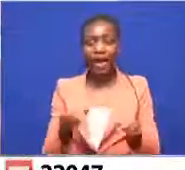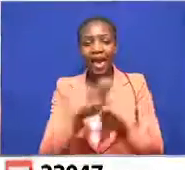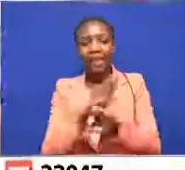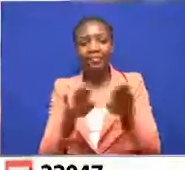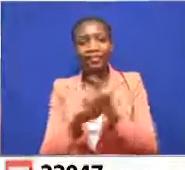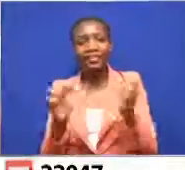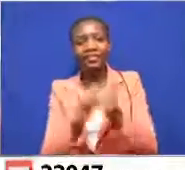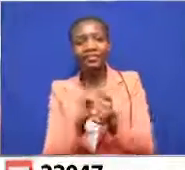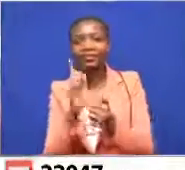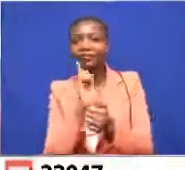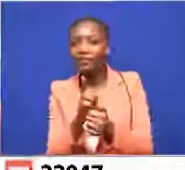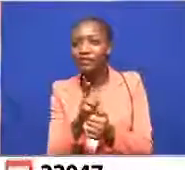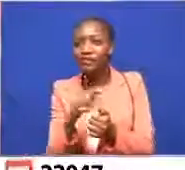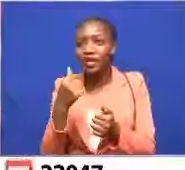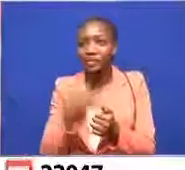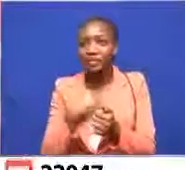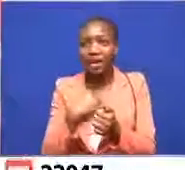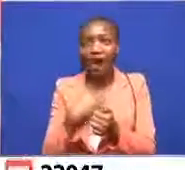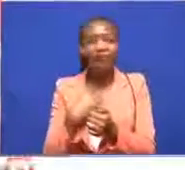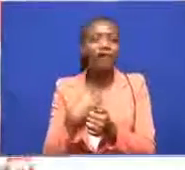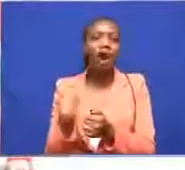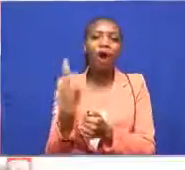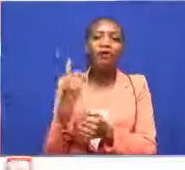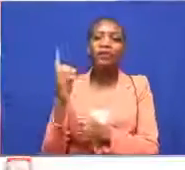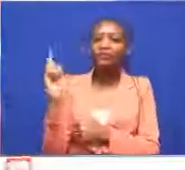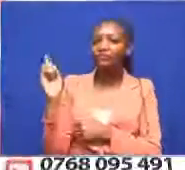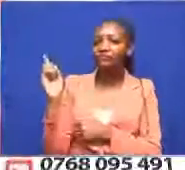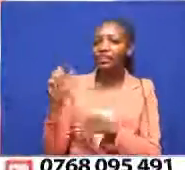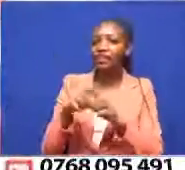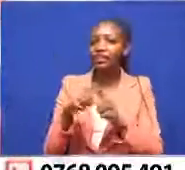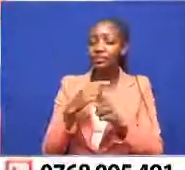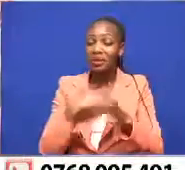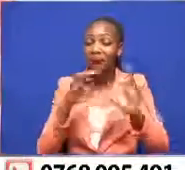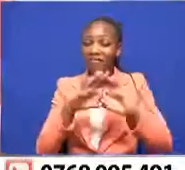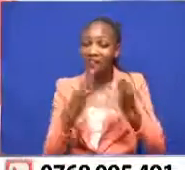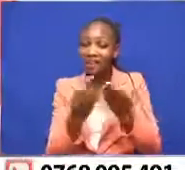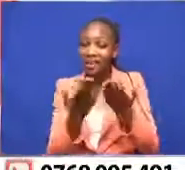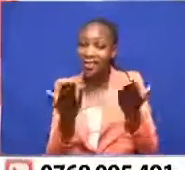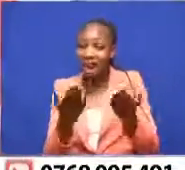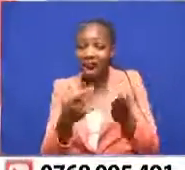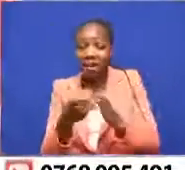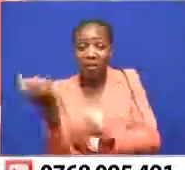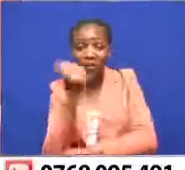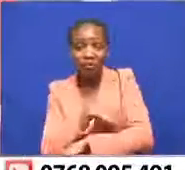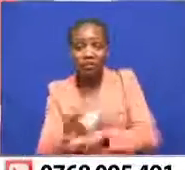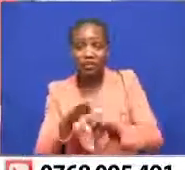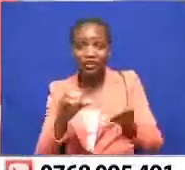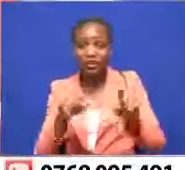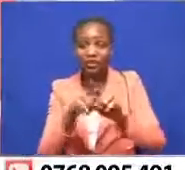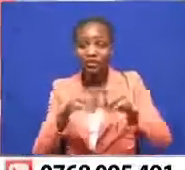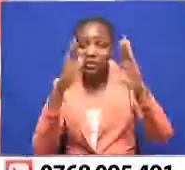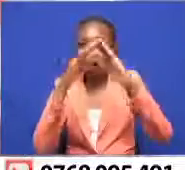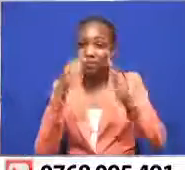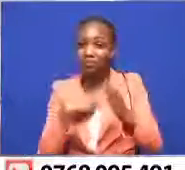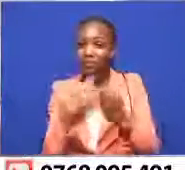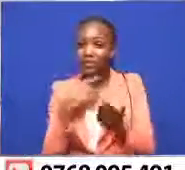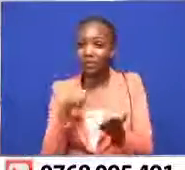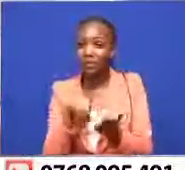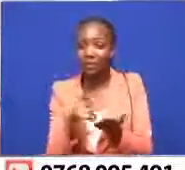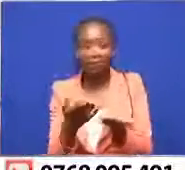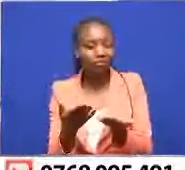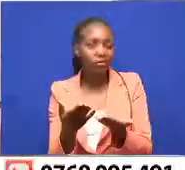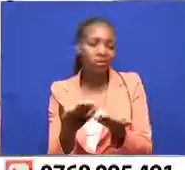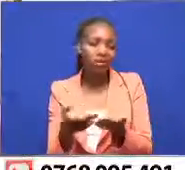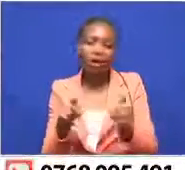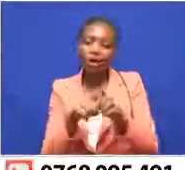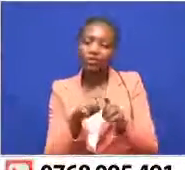mpaka nikabaki tu ya niko nayo kwa mkono, watoto pia niko nayo kwa nyumba, waende shule, nyumba pia naishi kwa nyumba wenyewe, inafaa nilipe